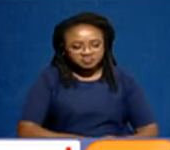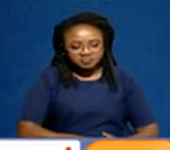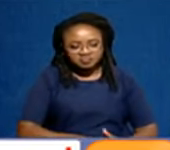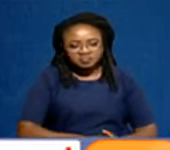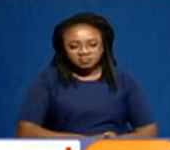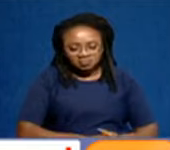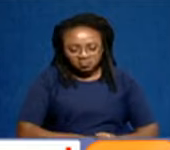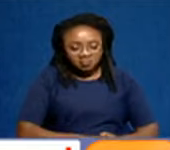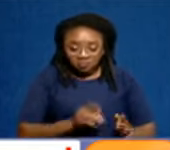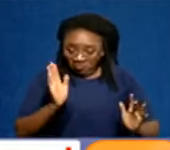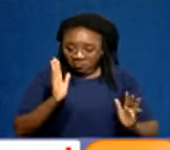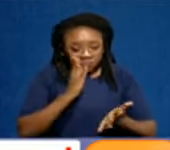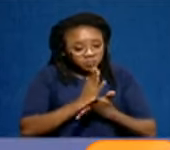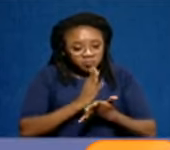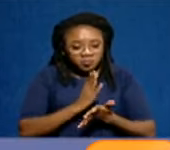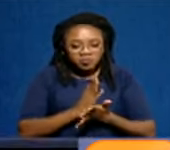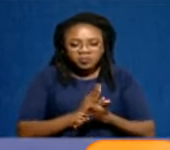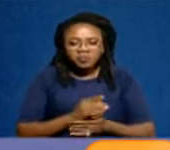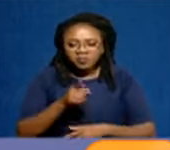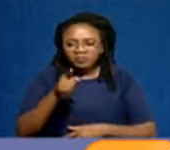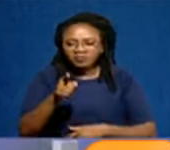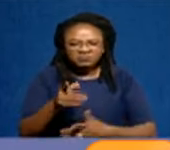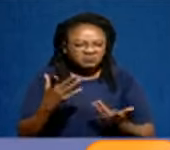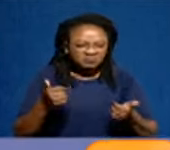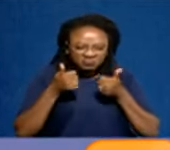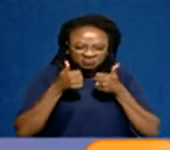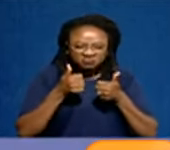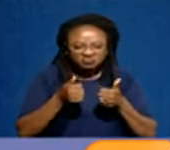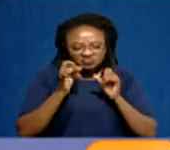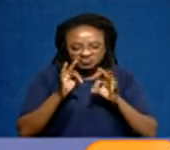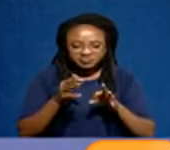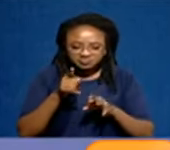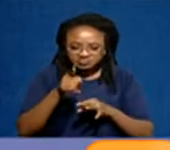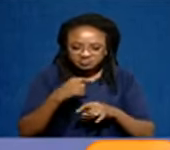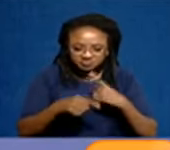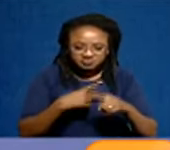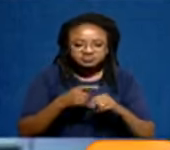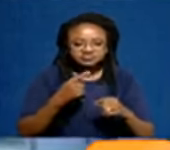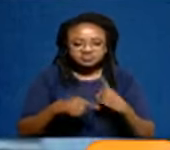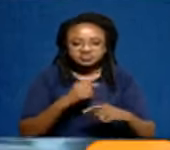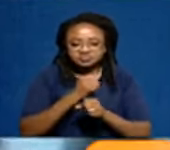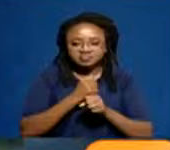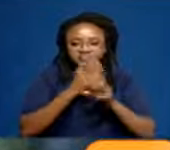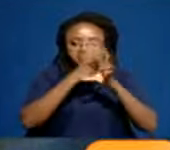He, no, Mali angini iko miaka mingi sana. So if we have this ichi tabadlisa.